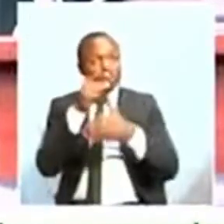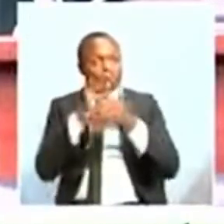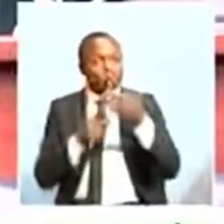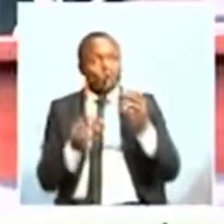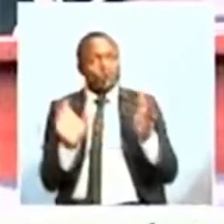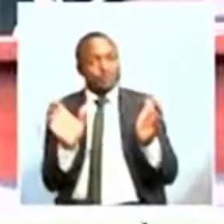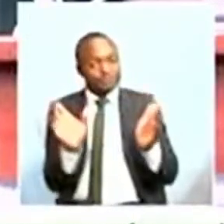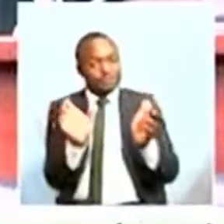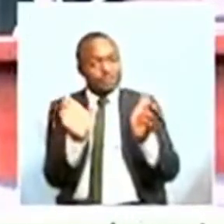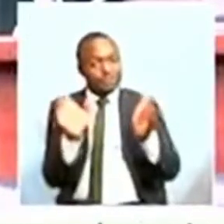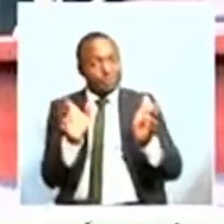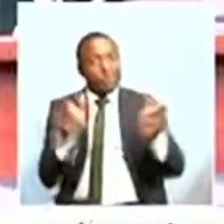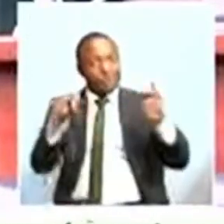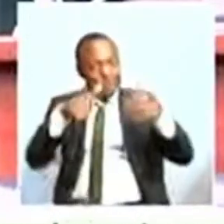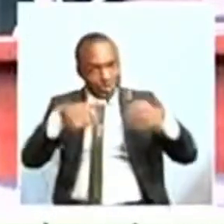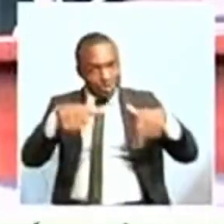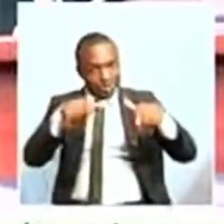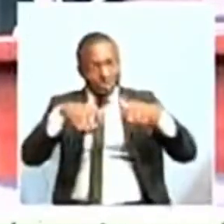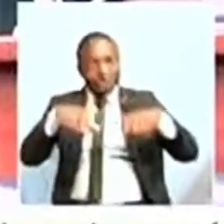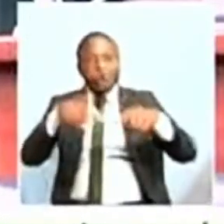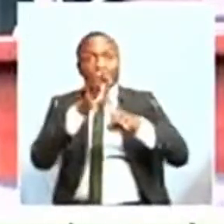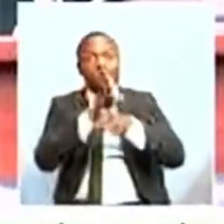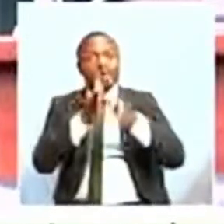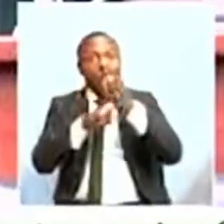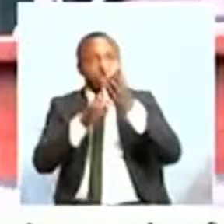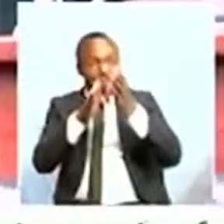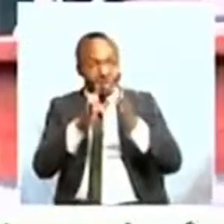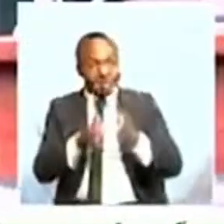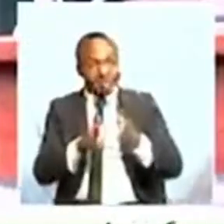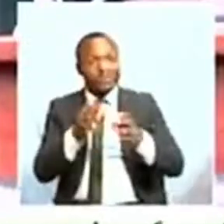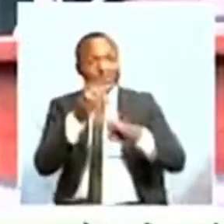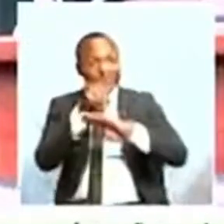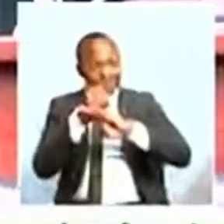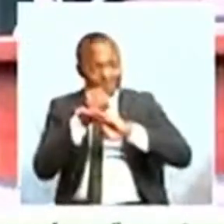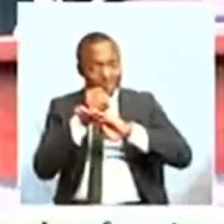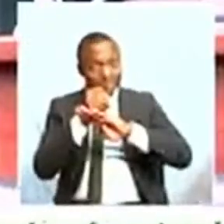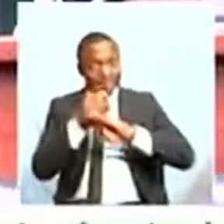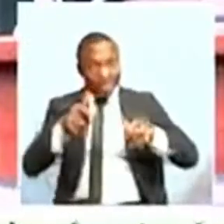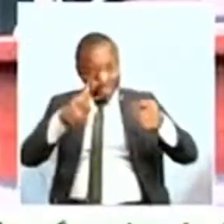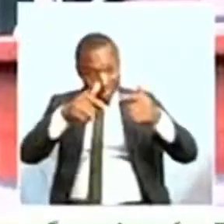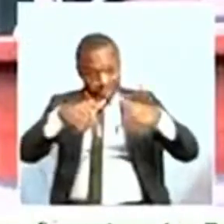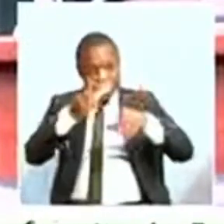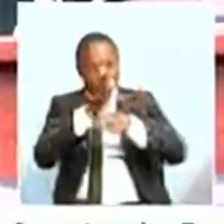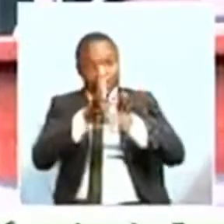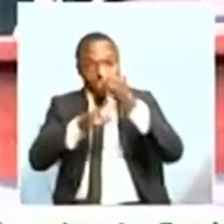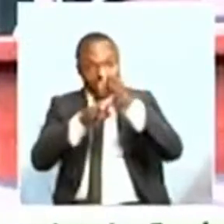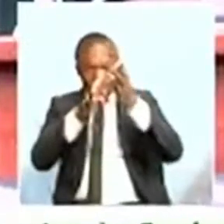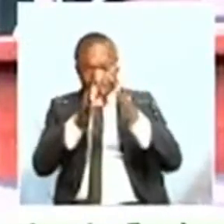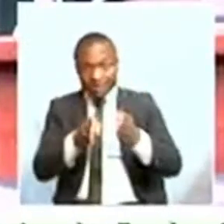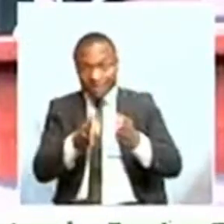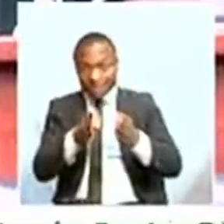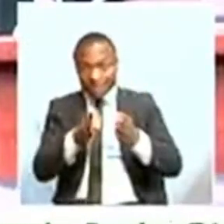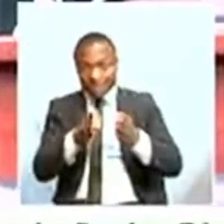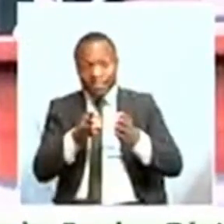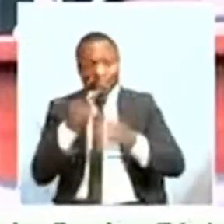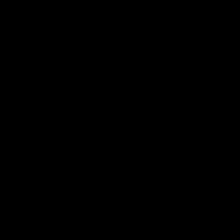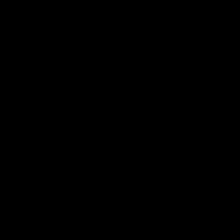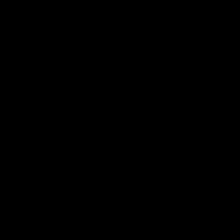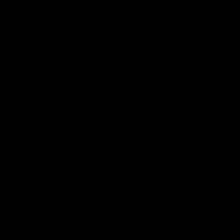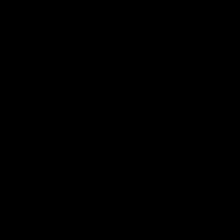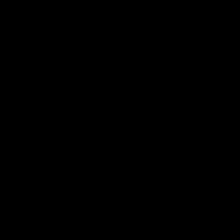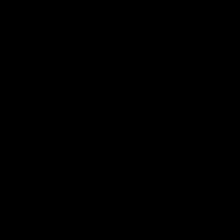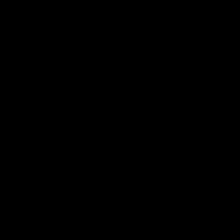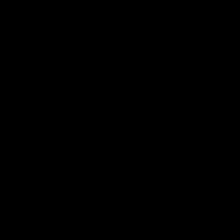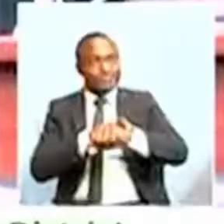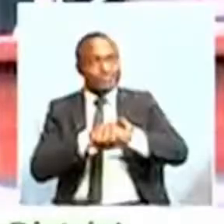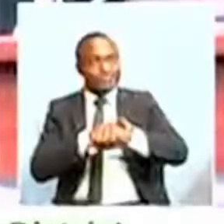encouraging local contractors. And by the way, Madam Speaker, we have invited local contractors to our place, to our ministry, time and